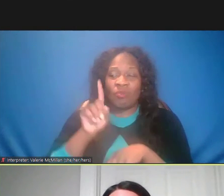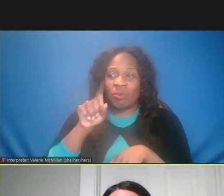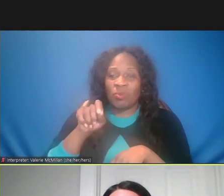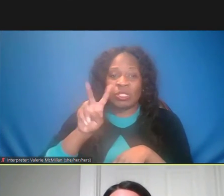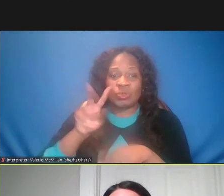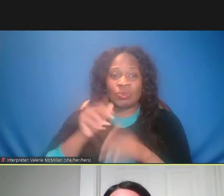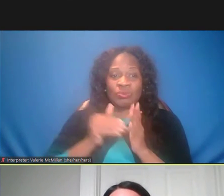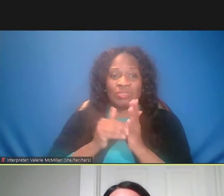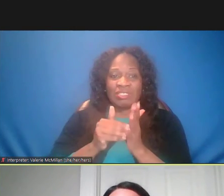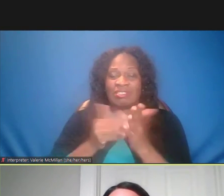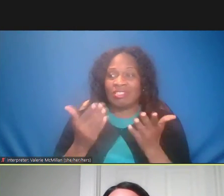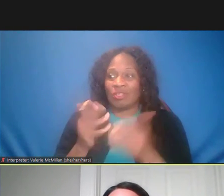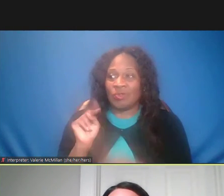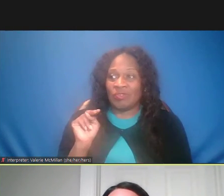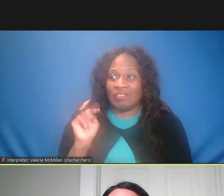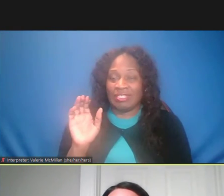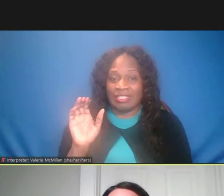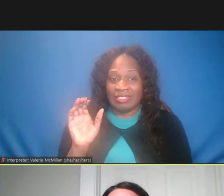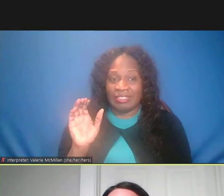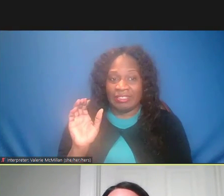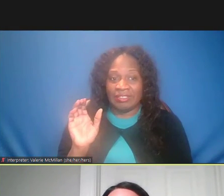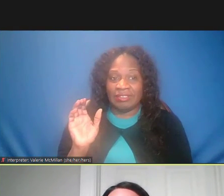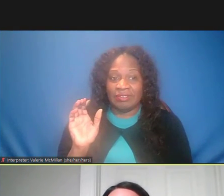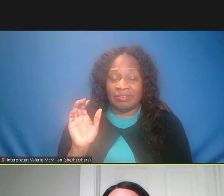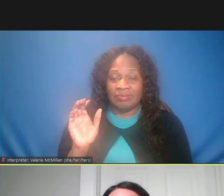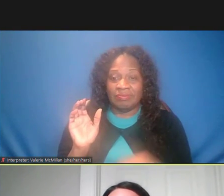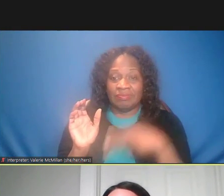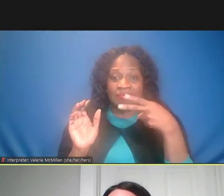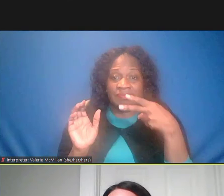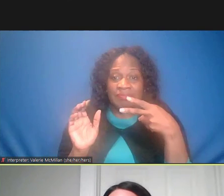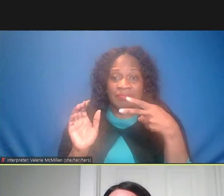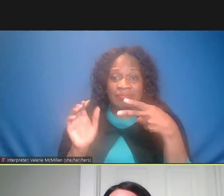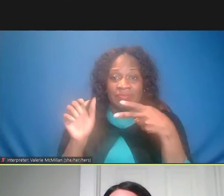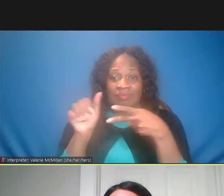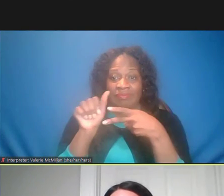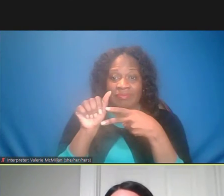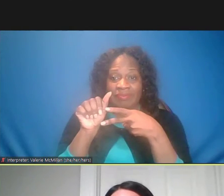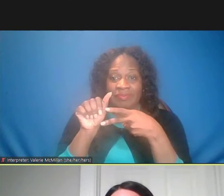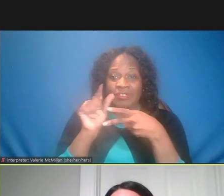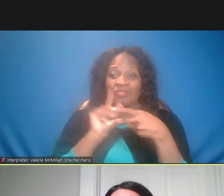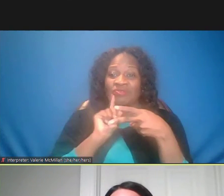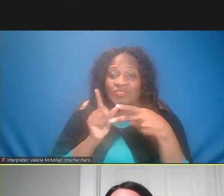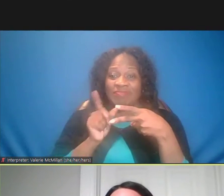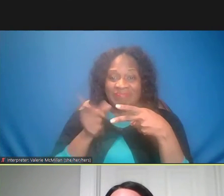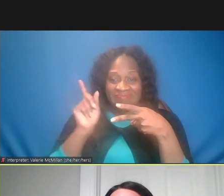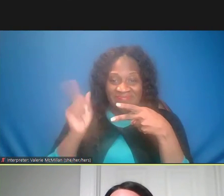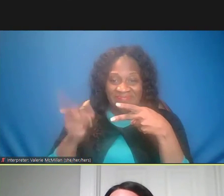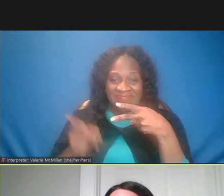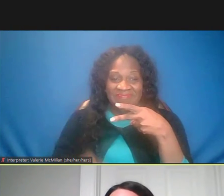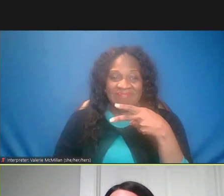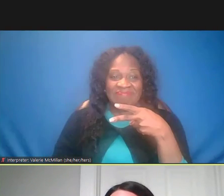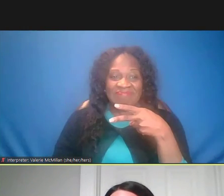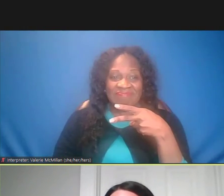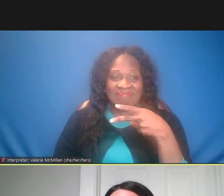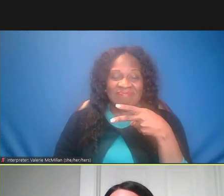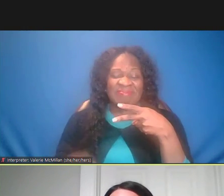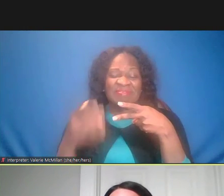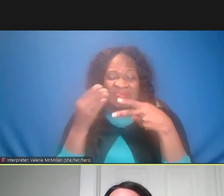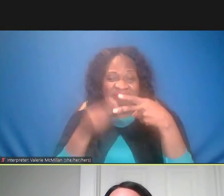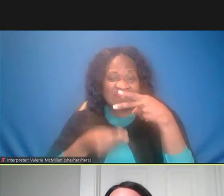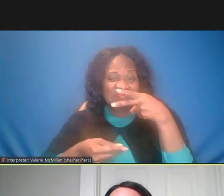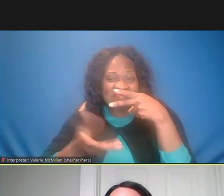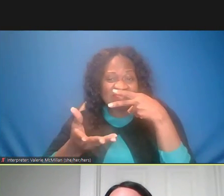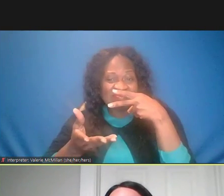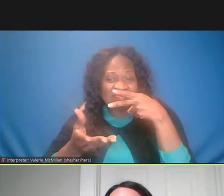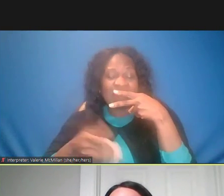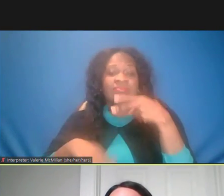North Carolina. If you answered true, you're correct. Also, to give you a little more